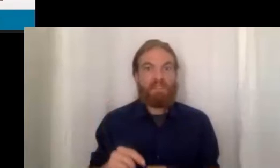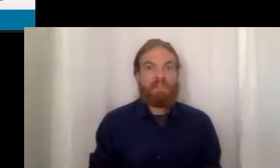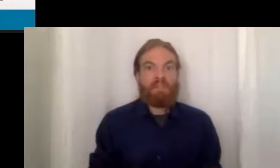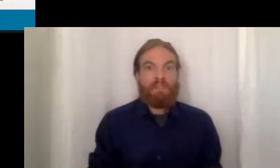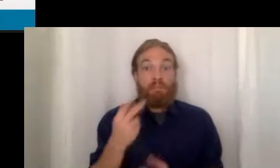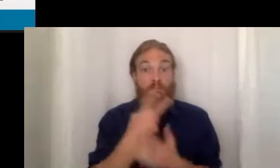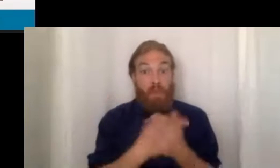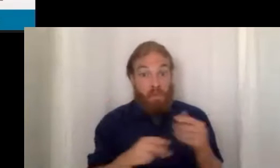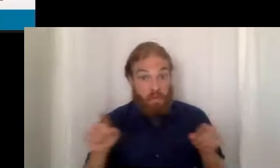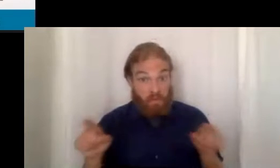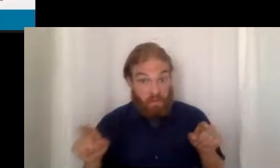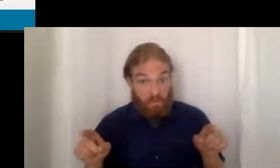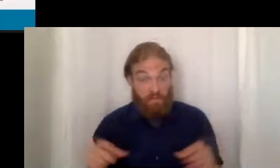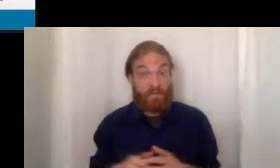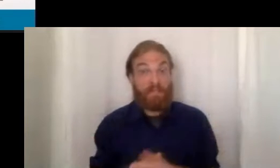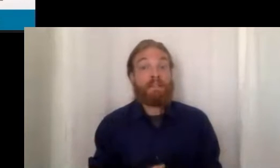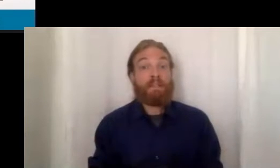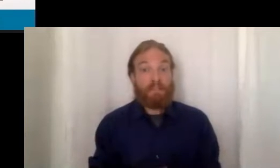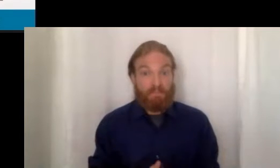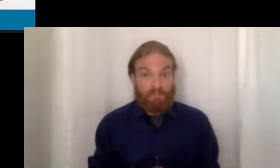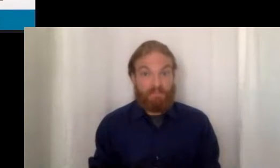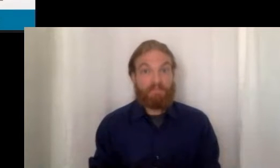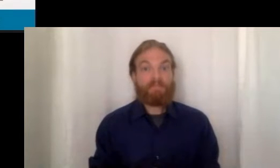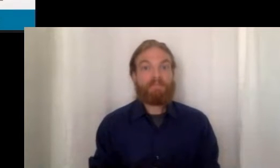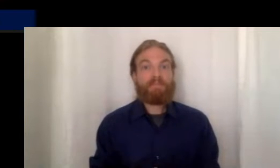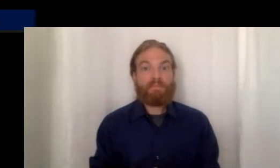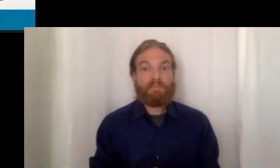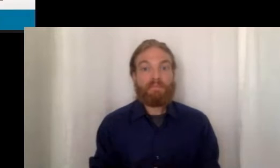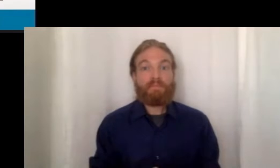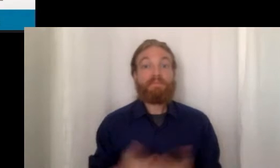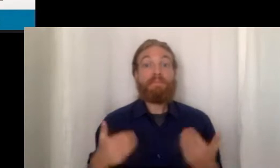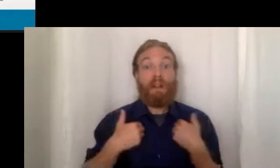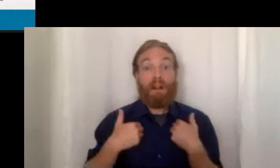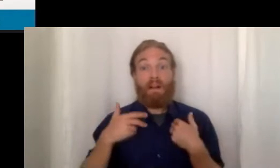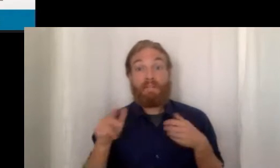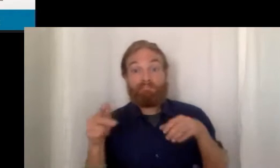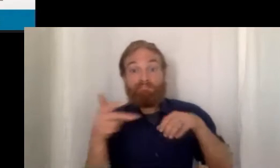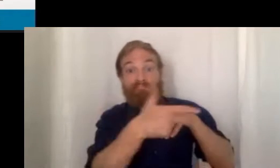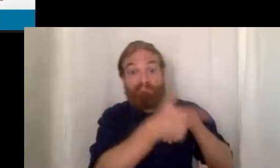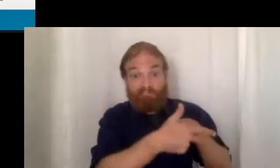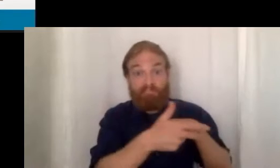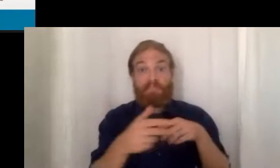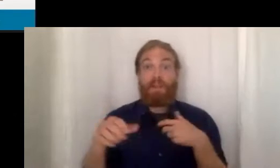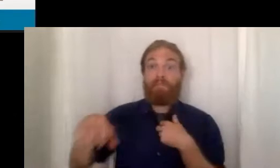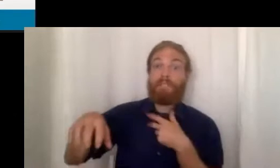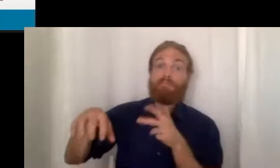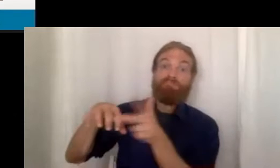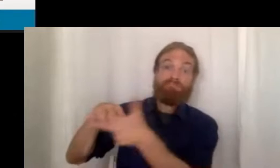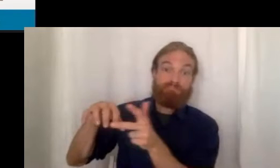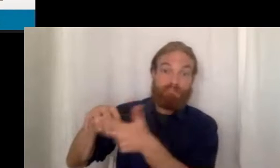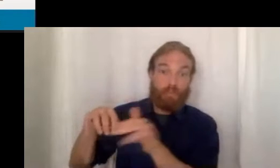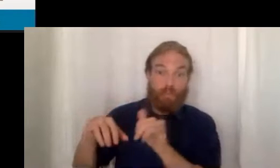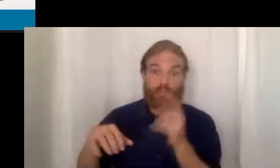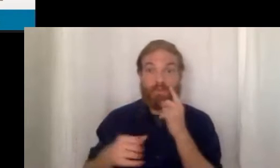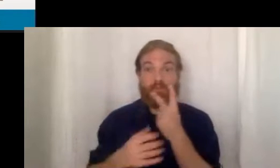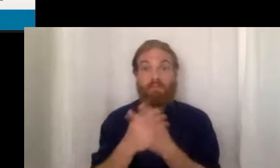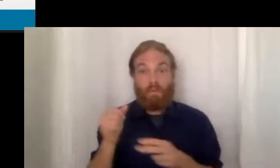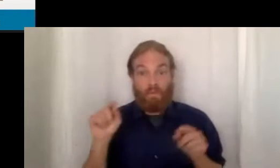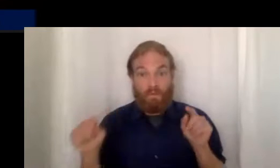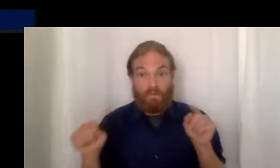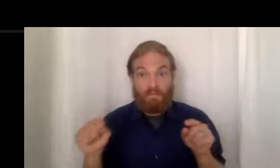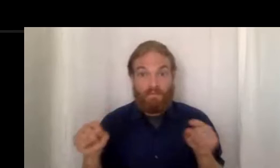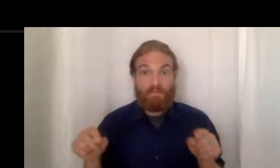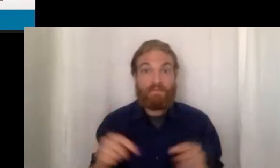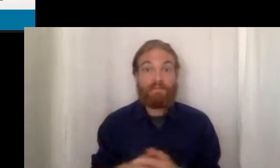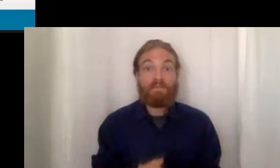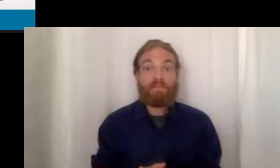drive-through for both of those activities in those areas. Additionally, we continue to have clinics at our El Paso